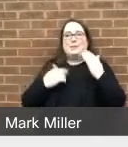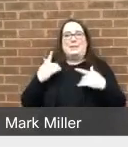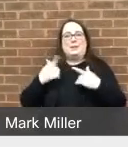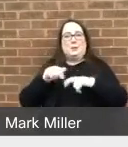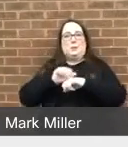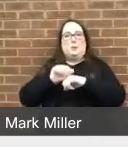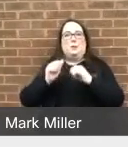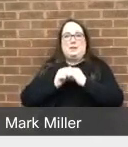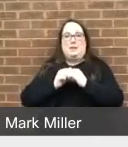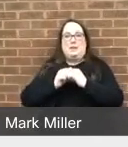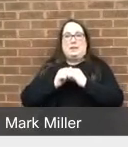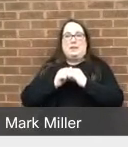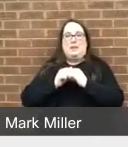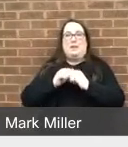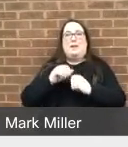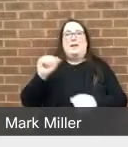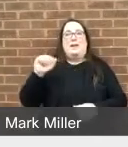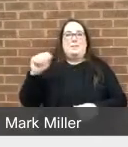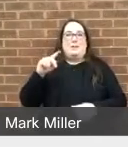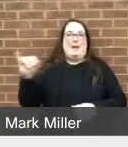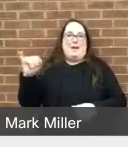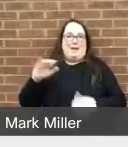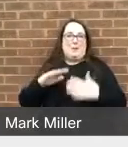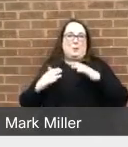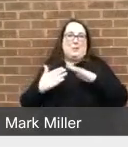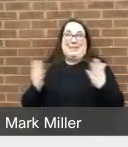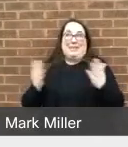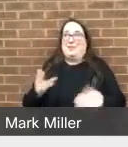the AAPI community of Howard County.